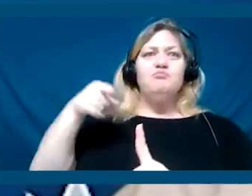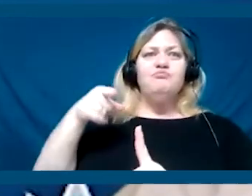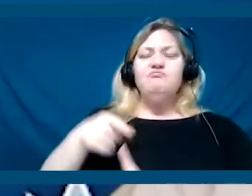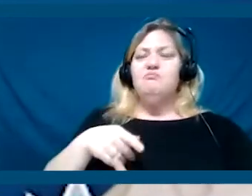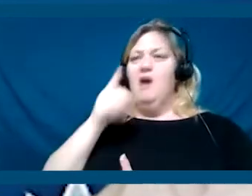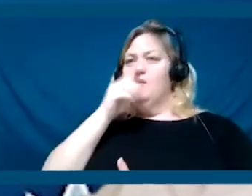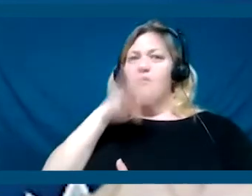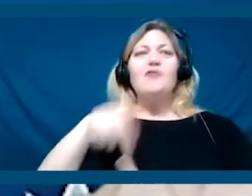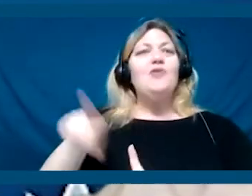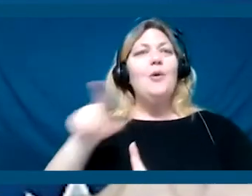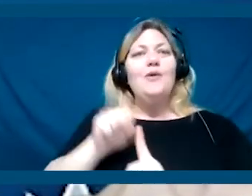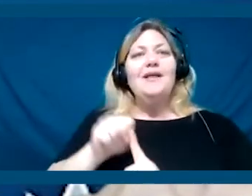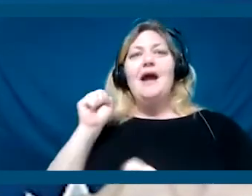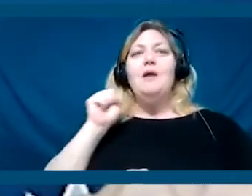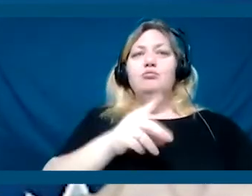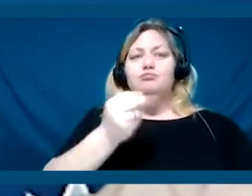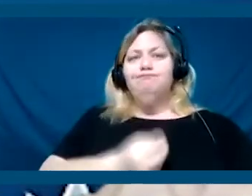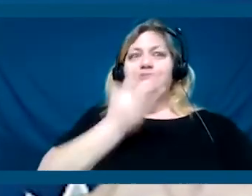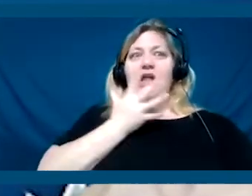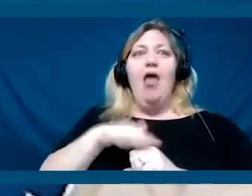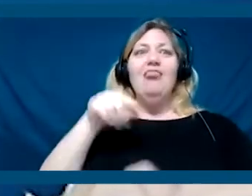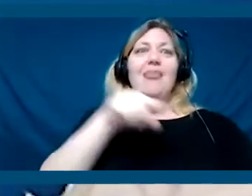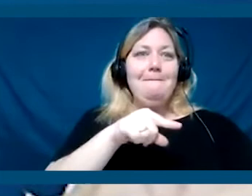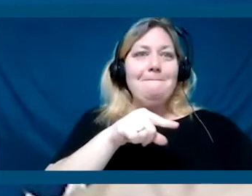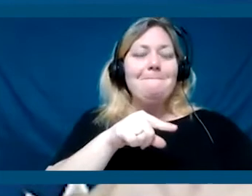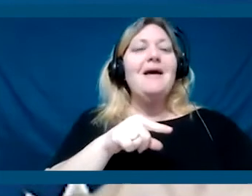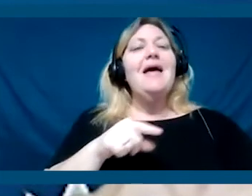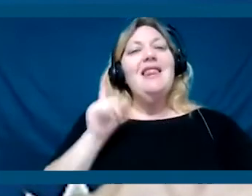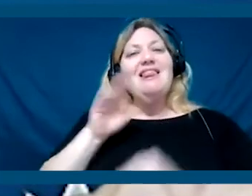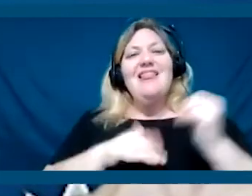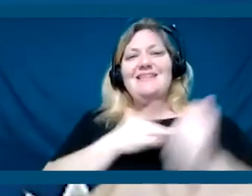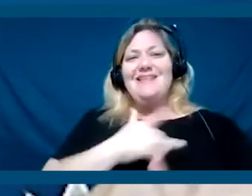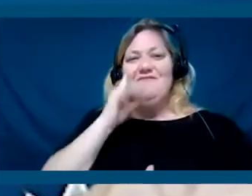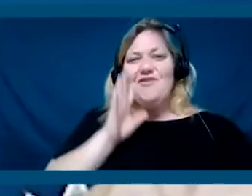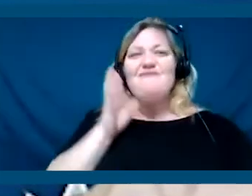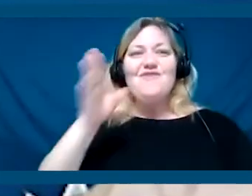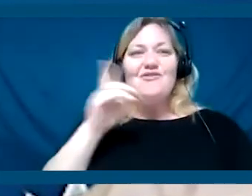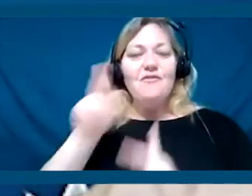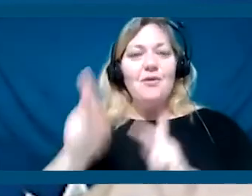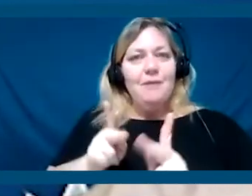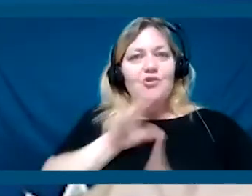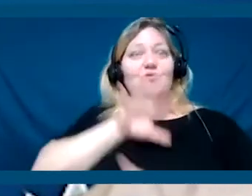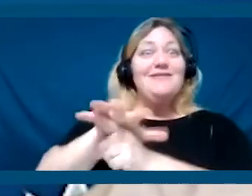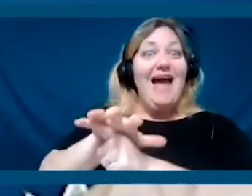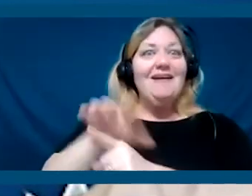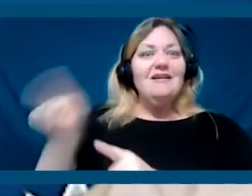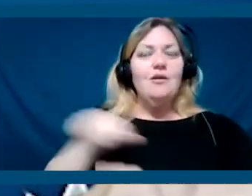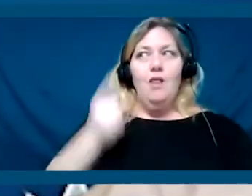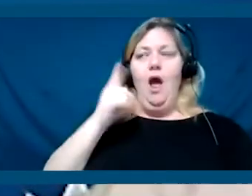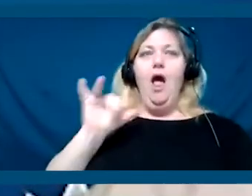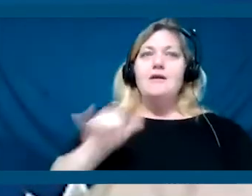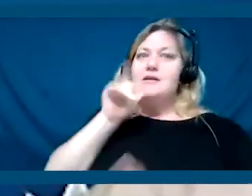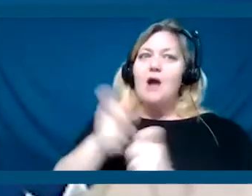did backfire on them. And I think that makes it, less likely for the future for folks to attack someone else, realizing it's not a